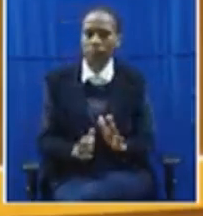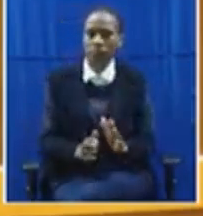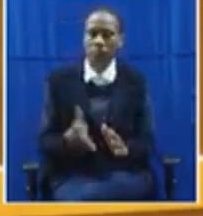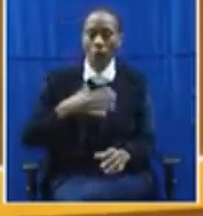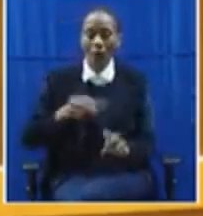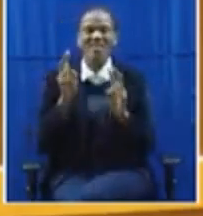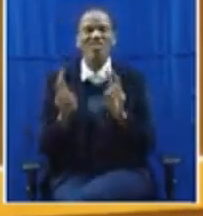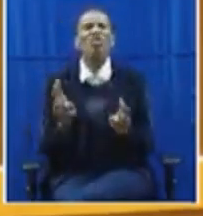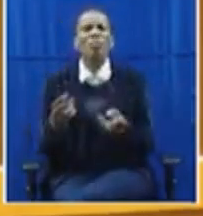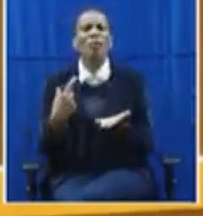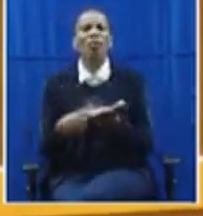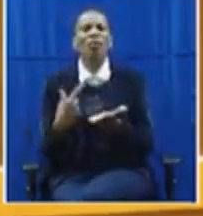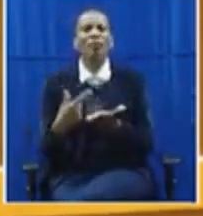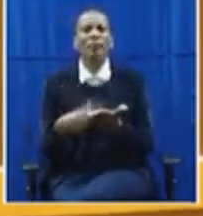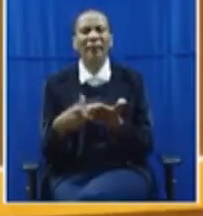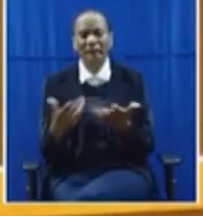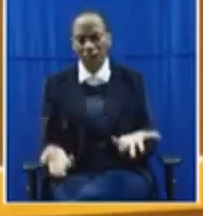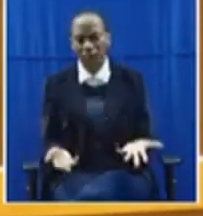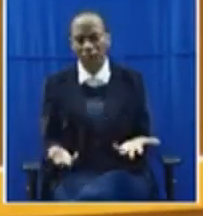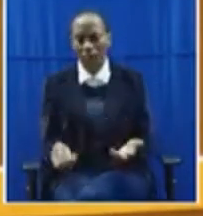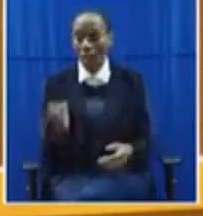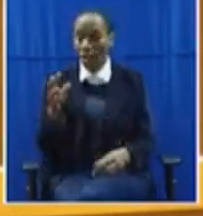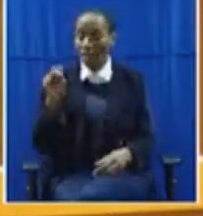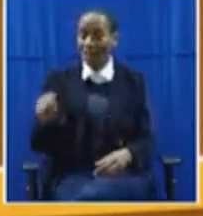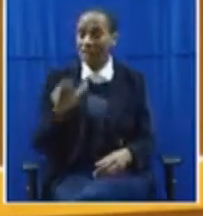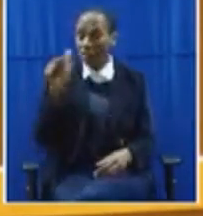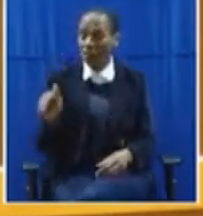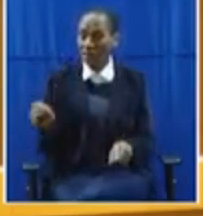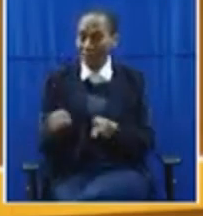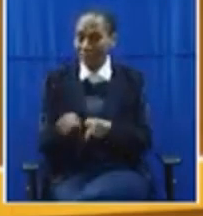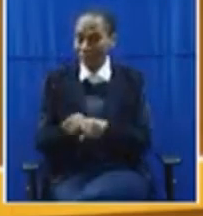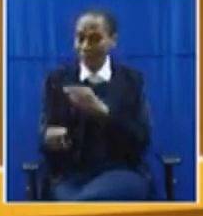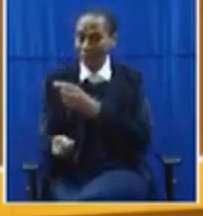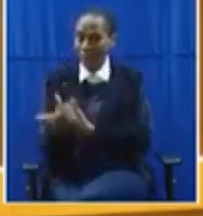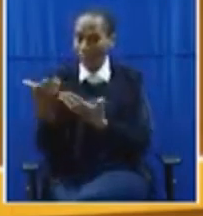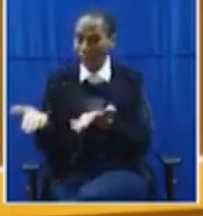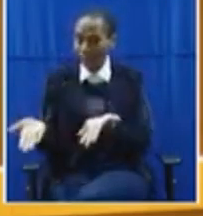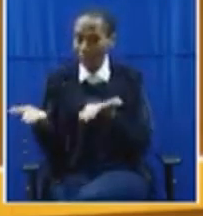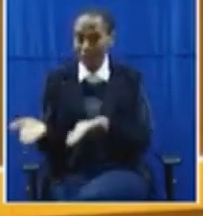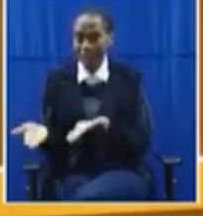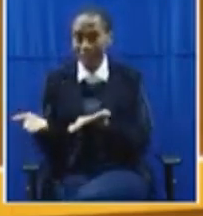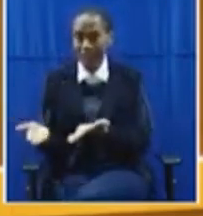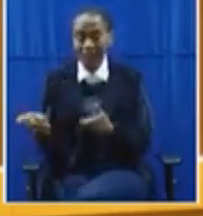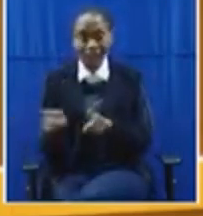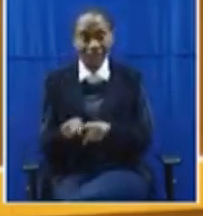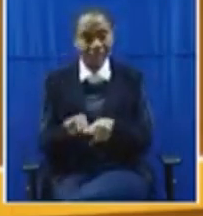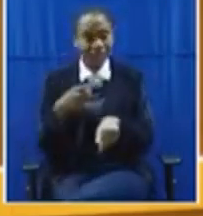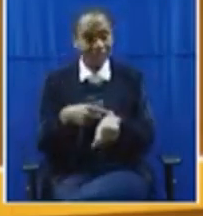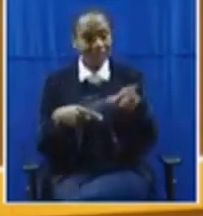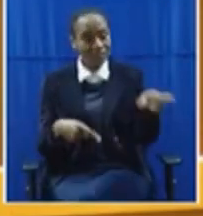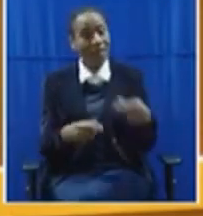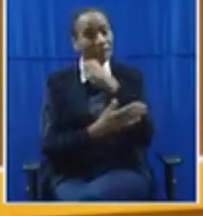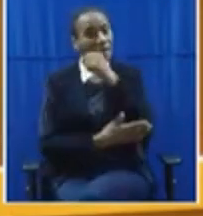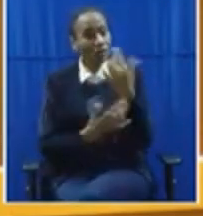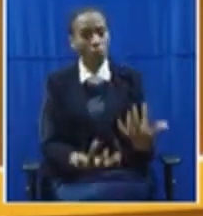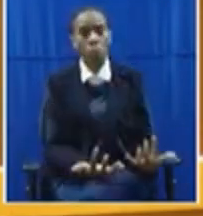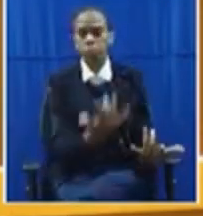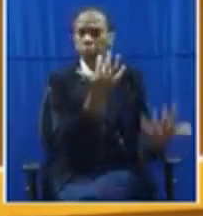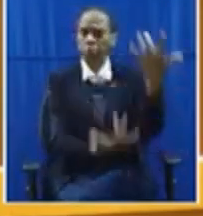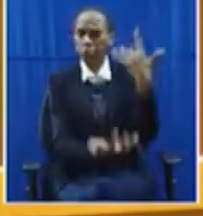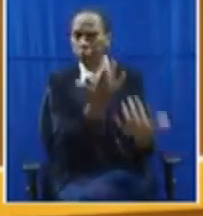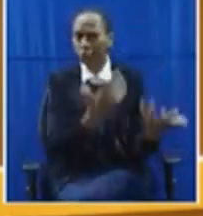debate. If this can happen in South Africa, in this parliament, while our country is burning,